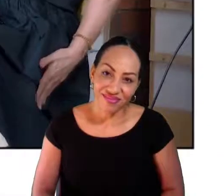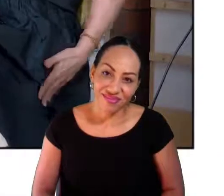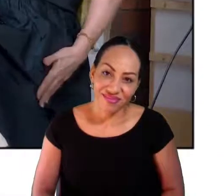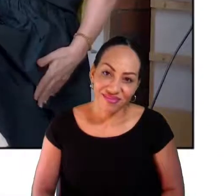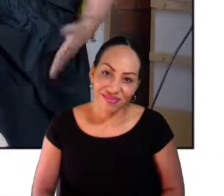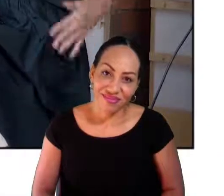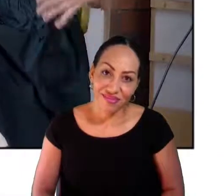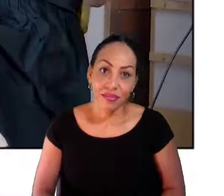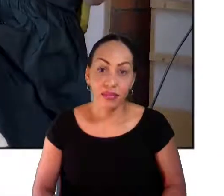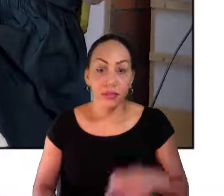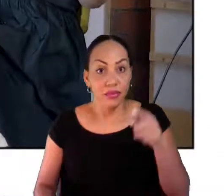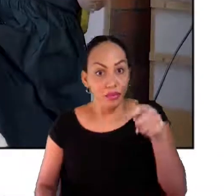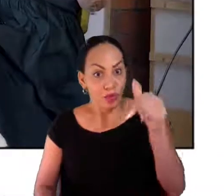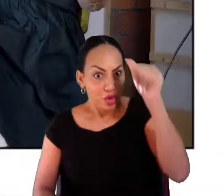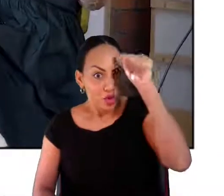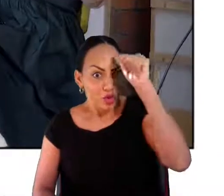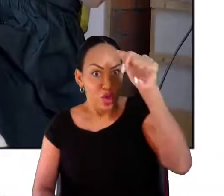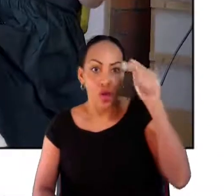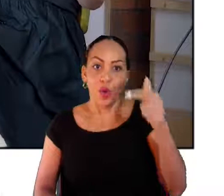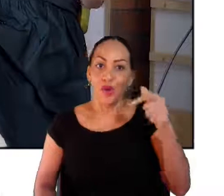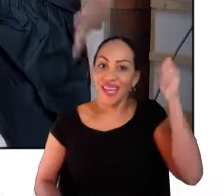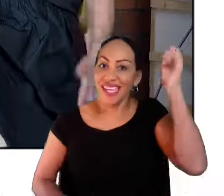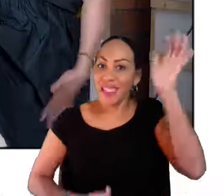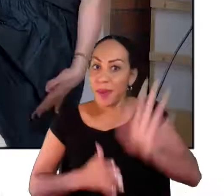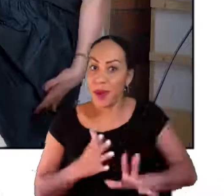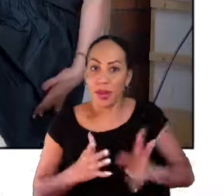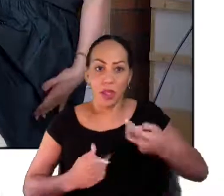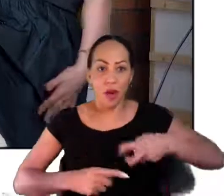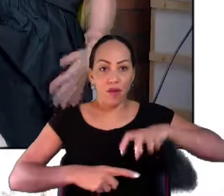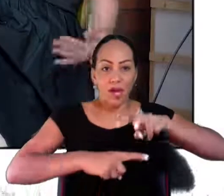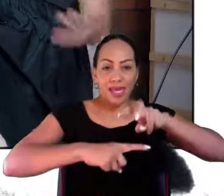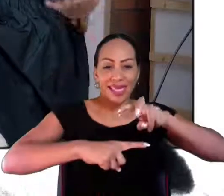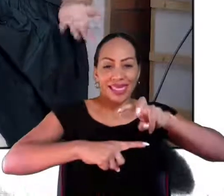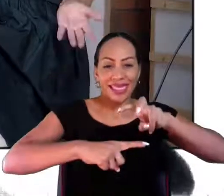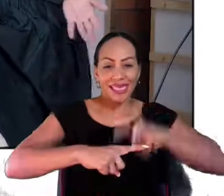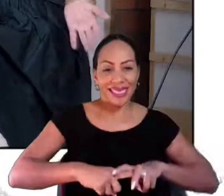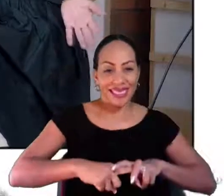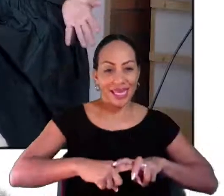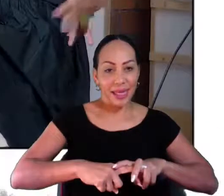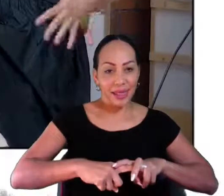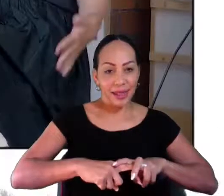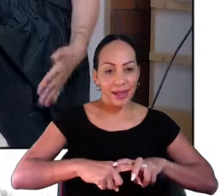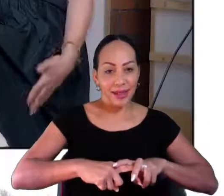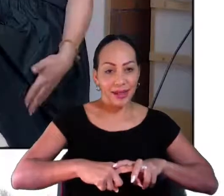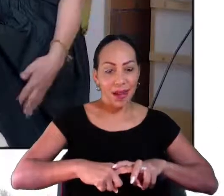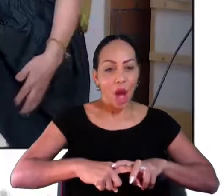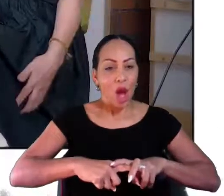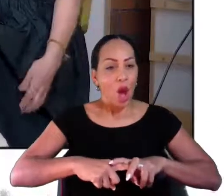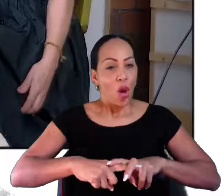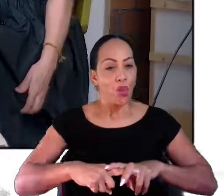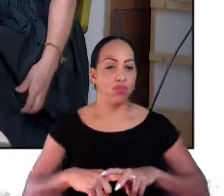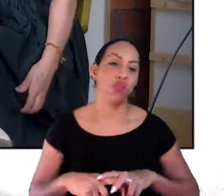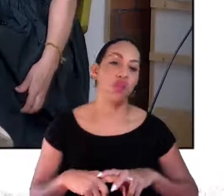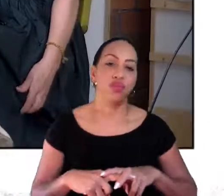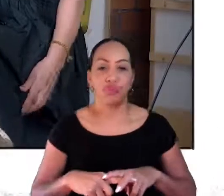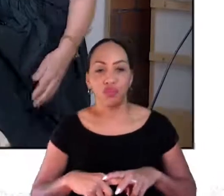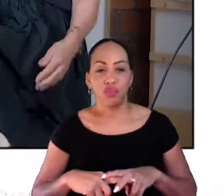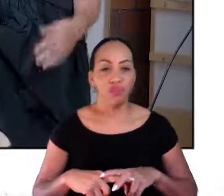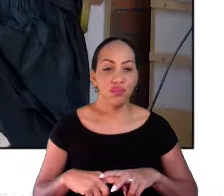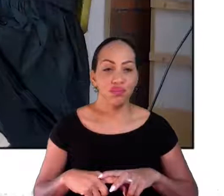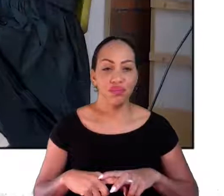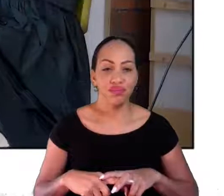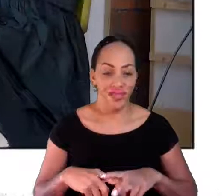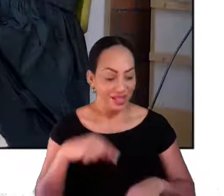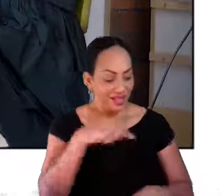the chair is the result of the intention around making the chair and making the chair fit you, for example, put it into a product